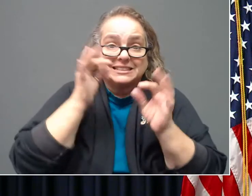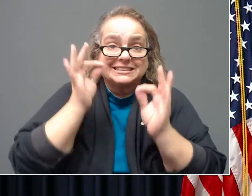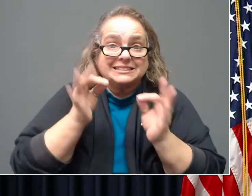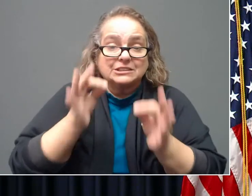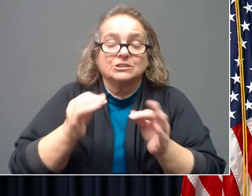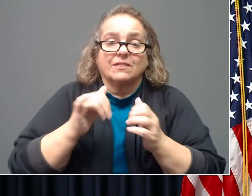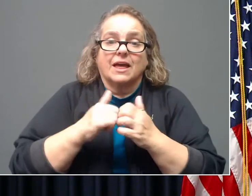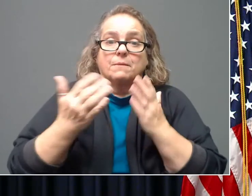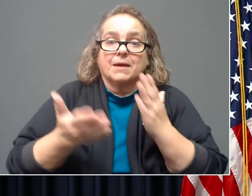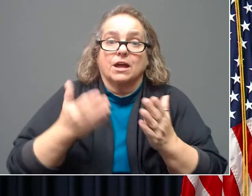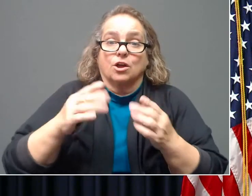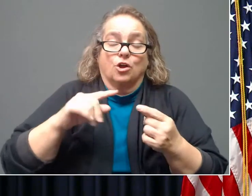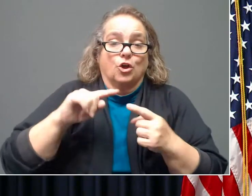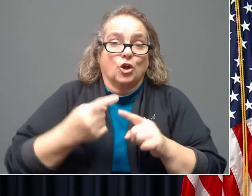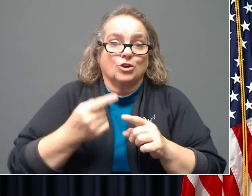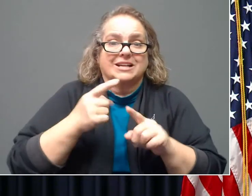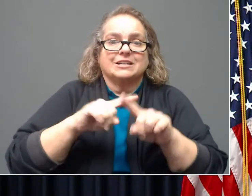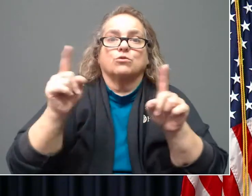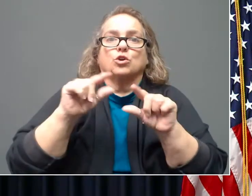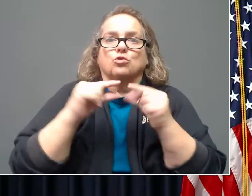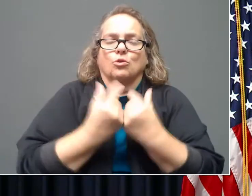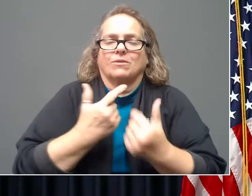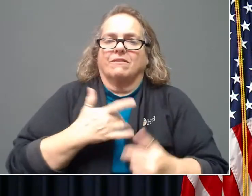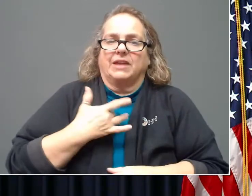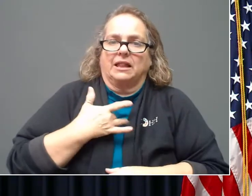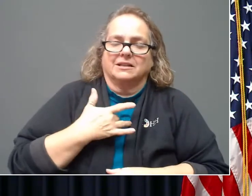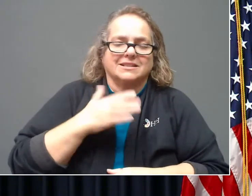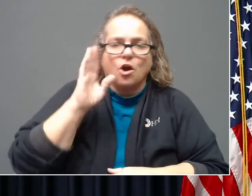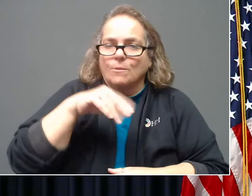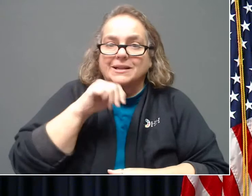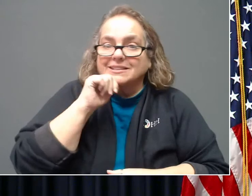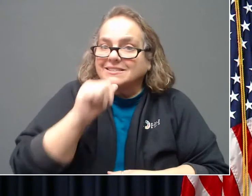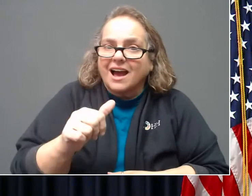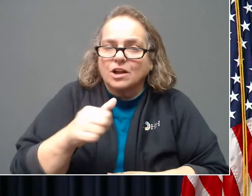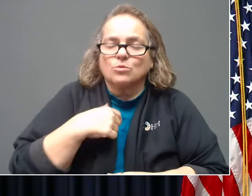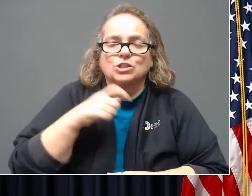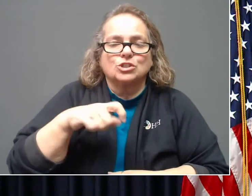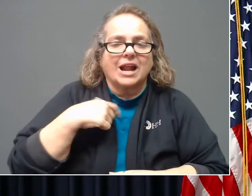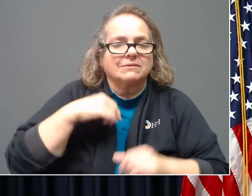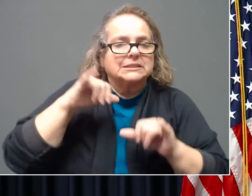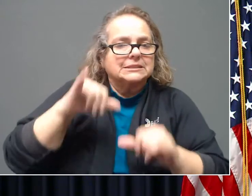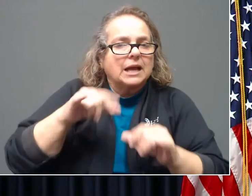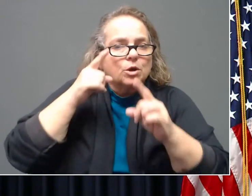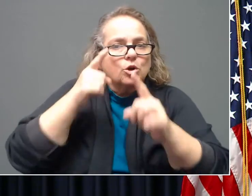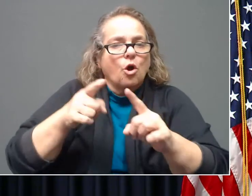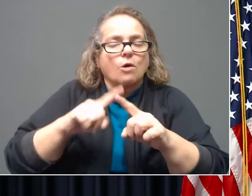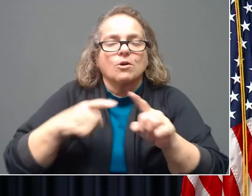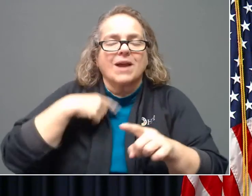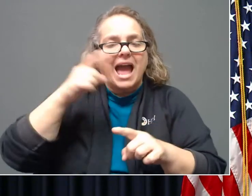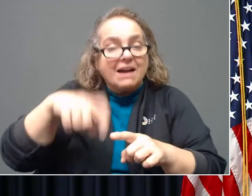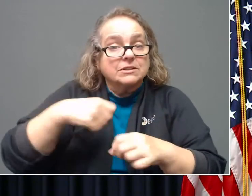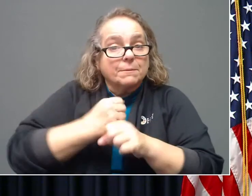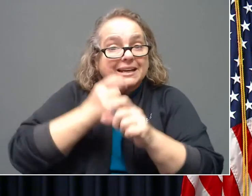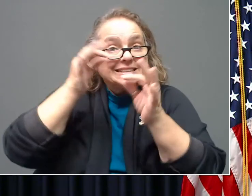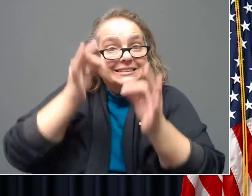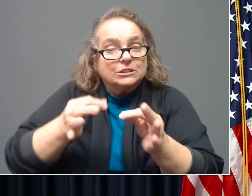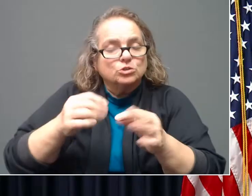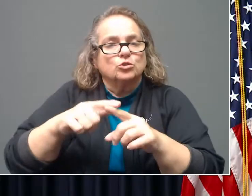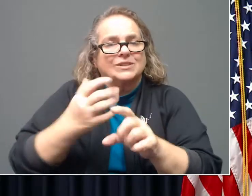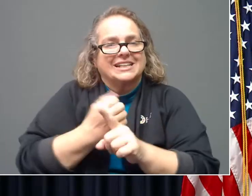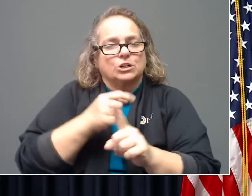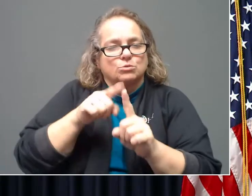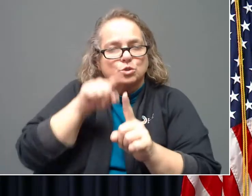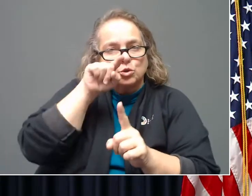hurt different groups' feelings. I hope they don't. We should have the same goal, but we got to make the decisions that get them to you as